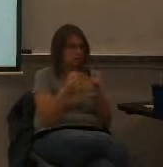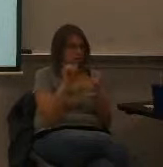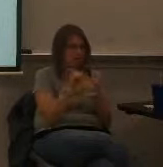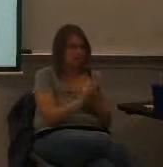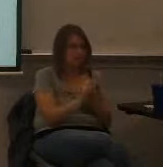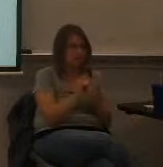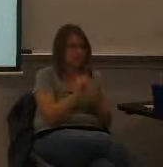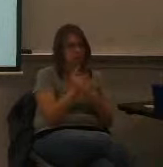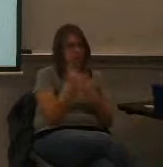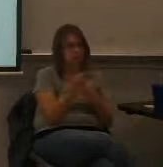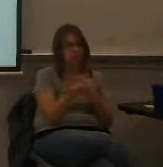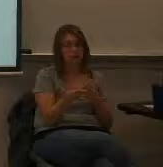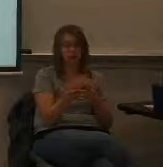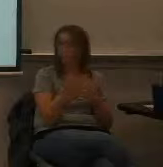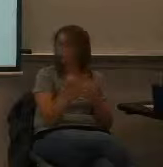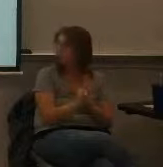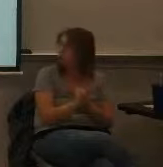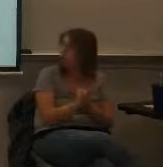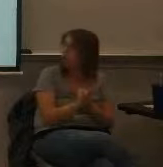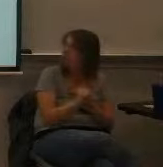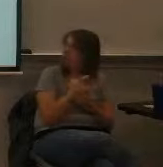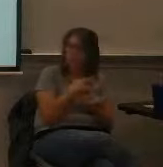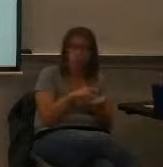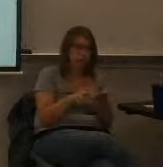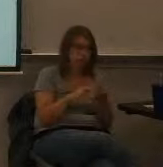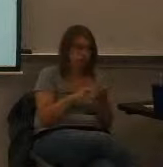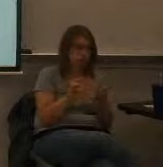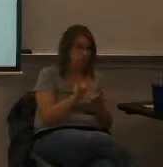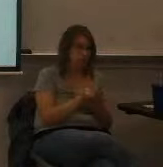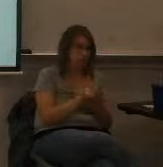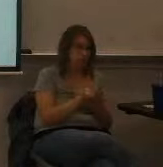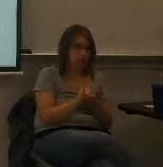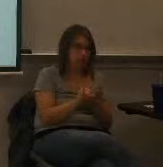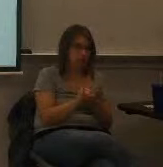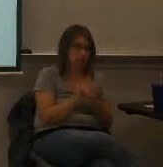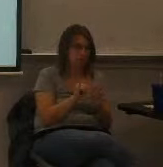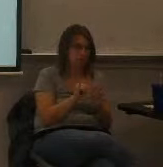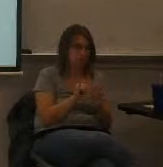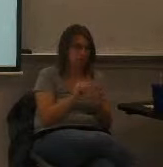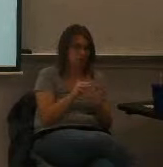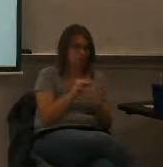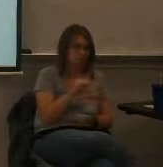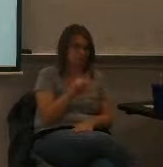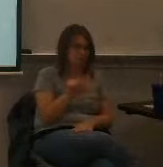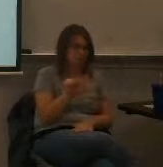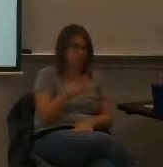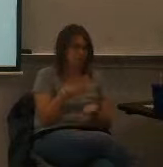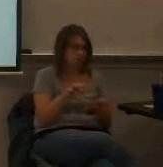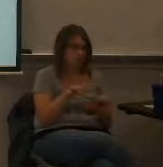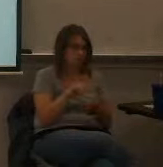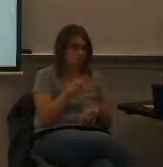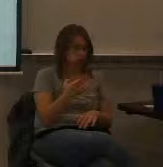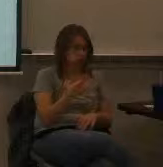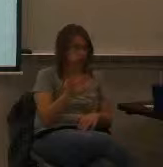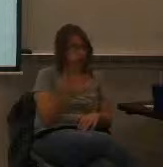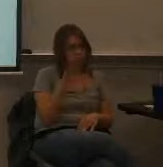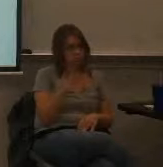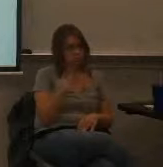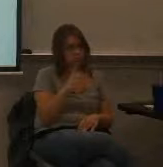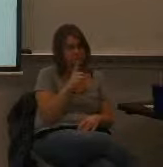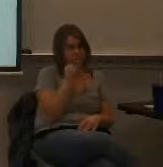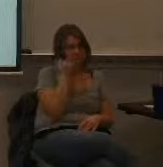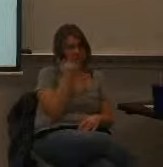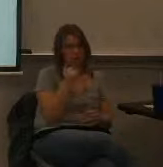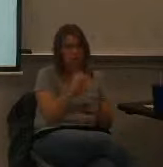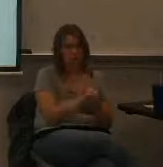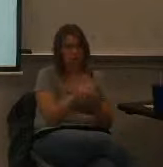that. That's one of the things that the research that Matt has been doing, and Josh to some degree, is the